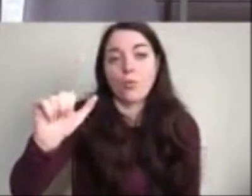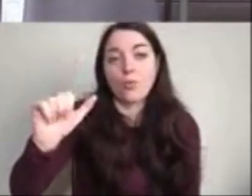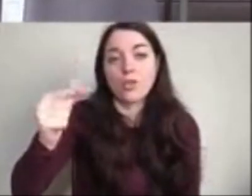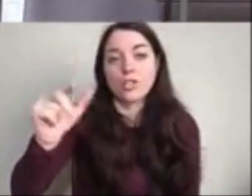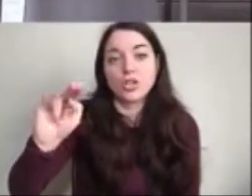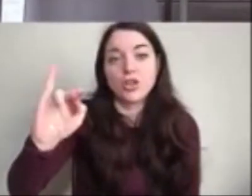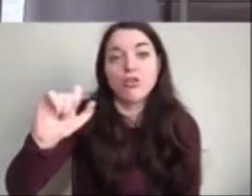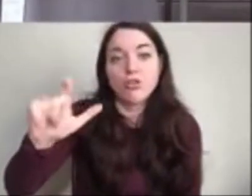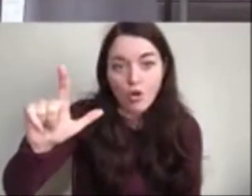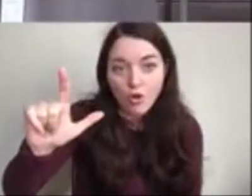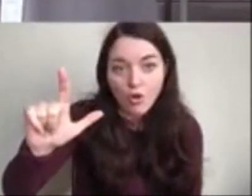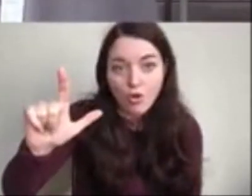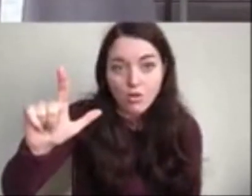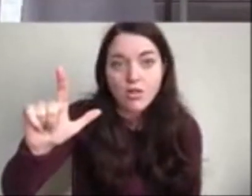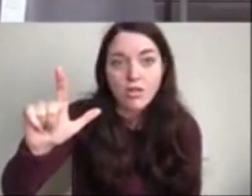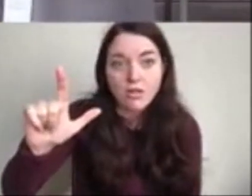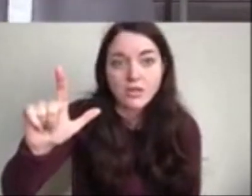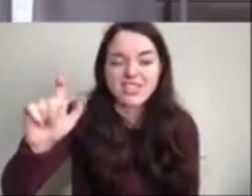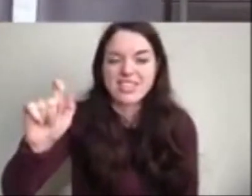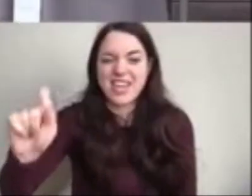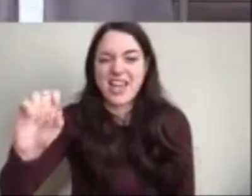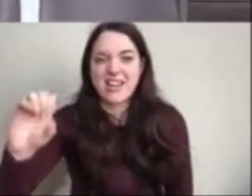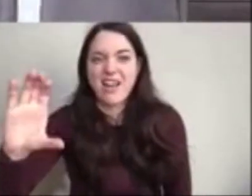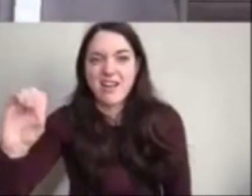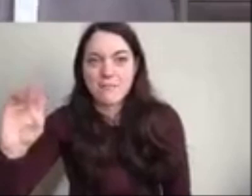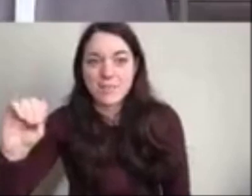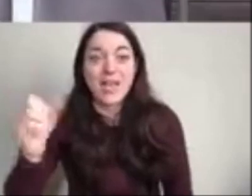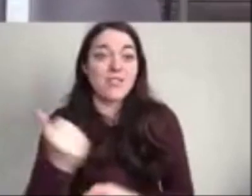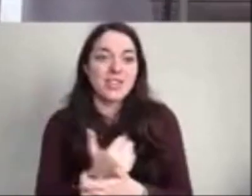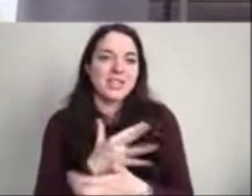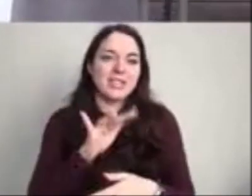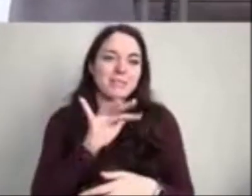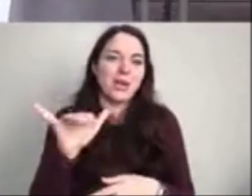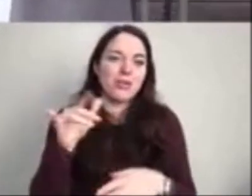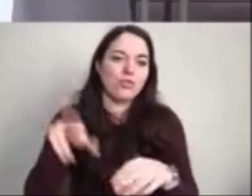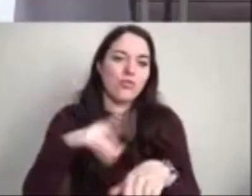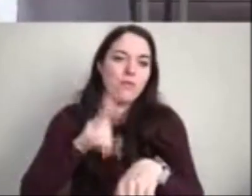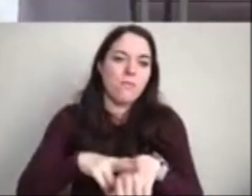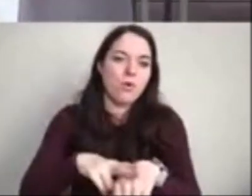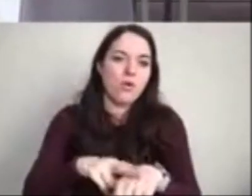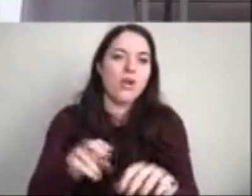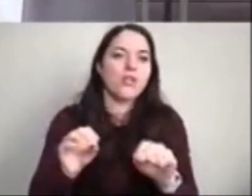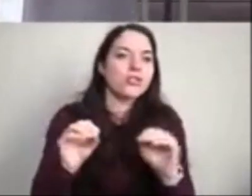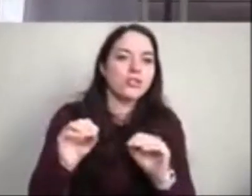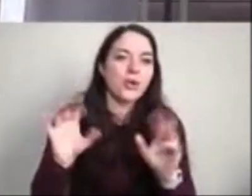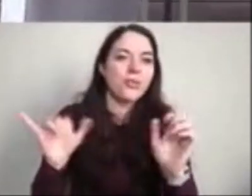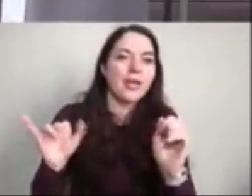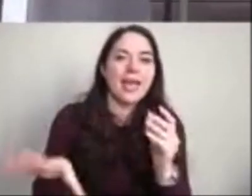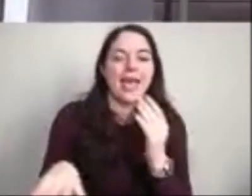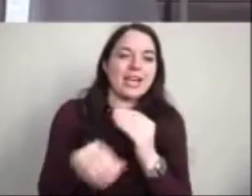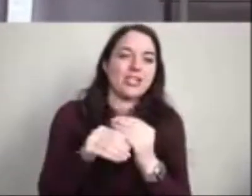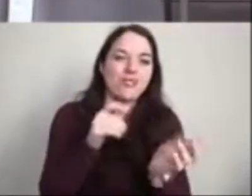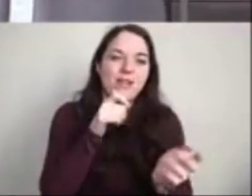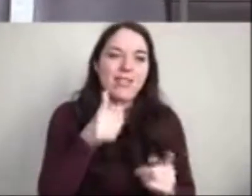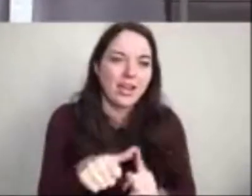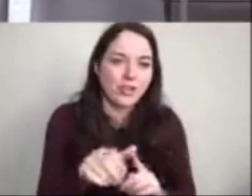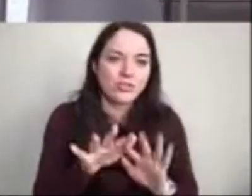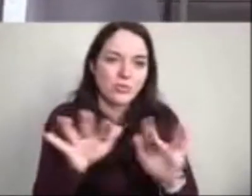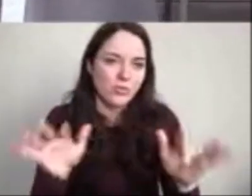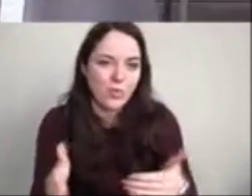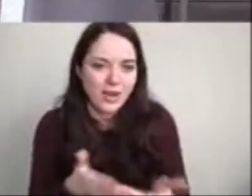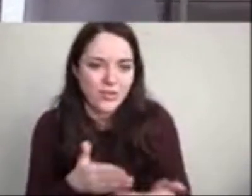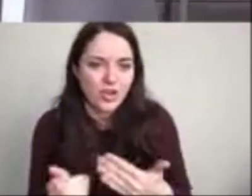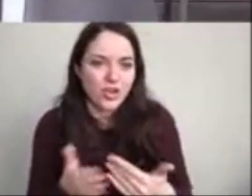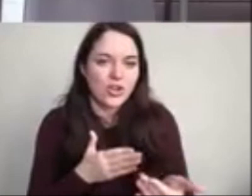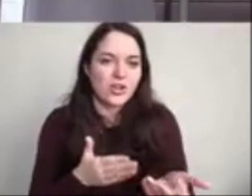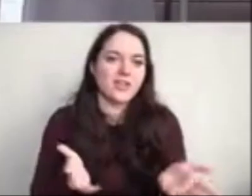Everything spelled properly. Right. Yeah. It's no jazziness. No jazziness. The only thing that's jazzy is